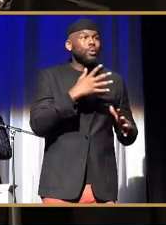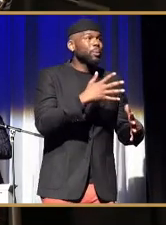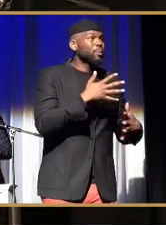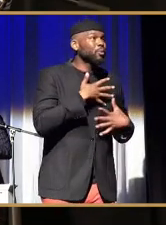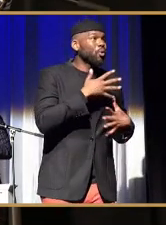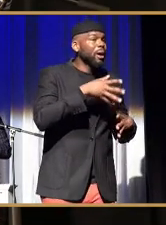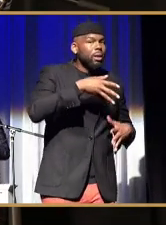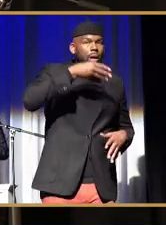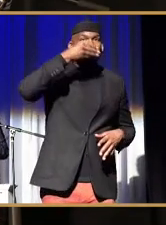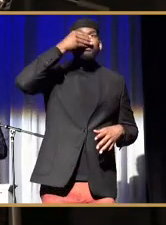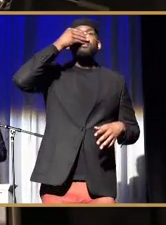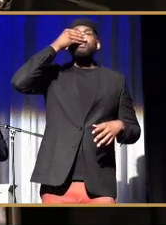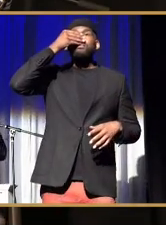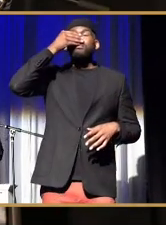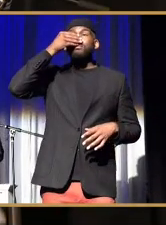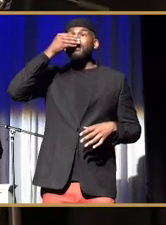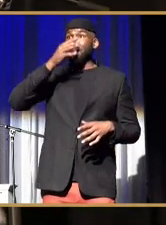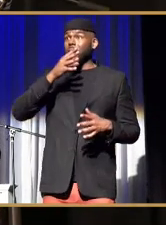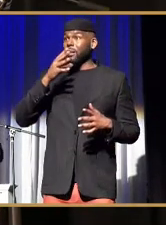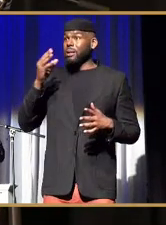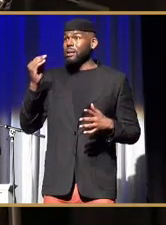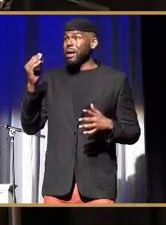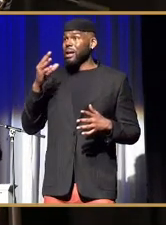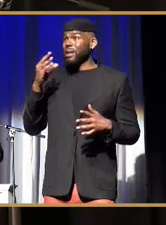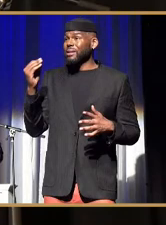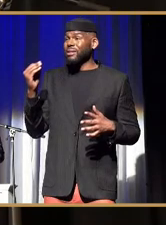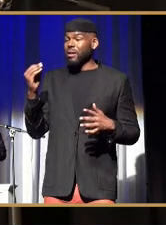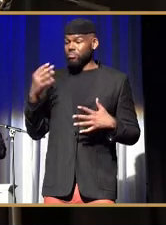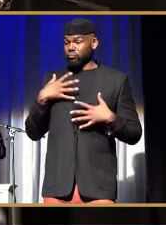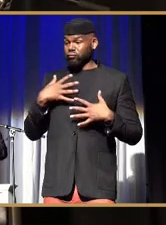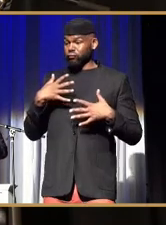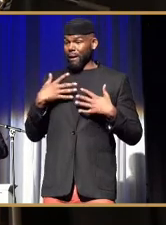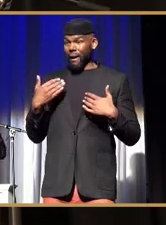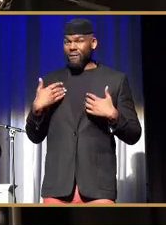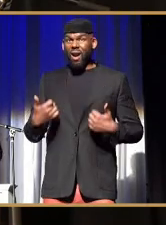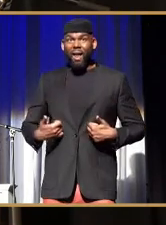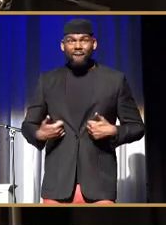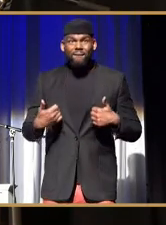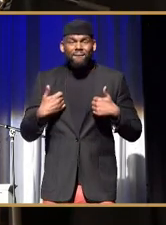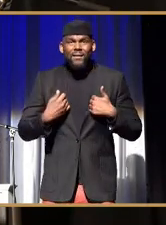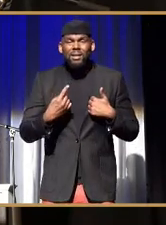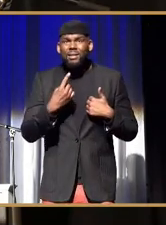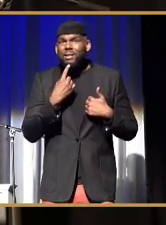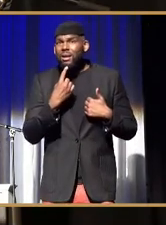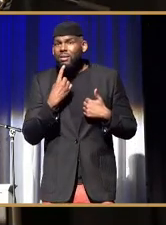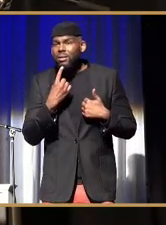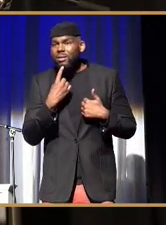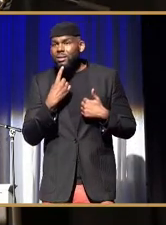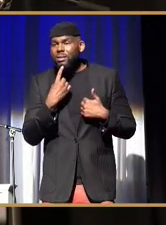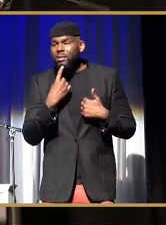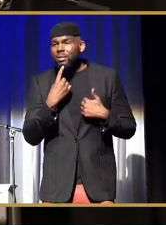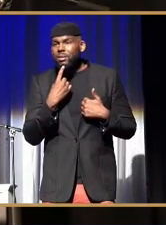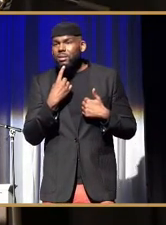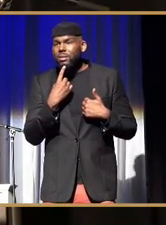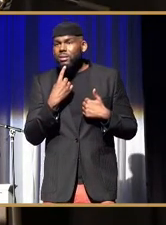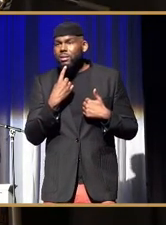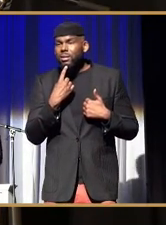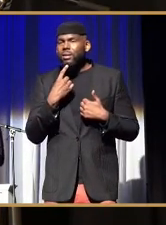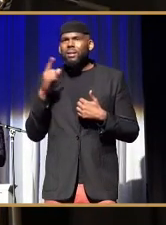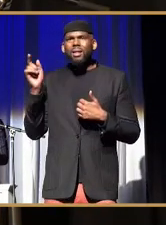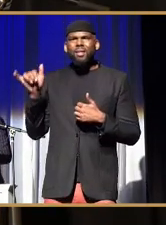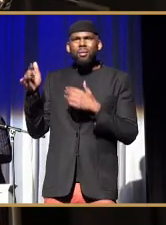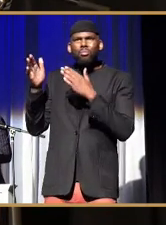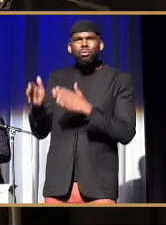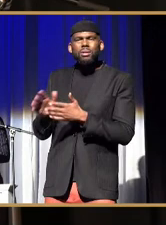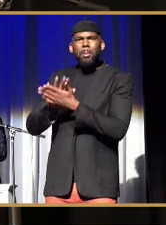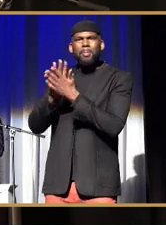the nostrils and gave them life, then it says that humankind became a living